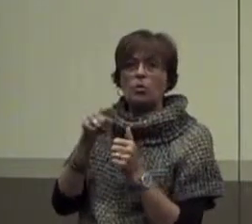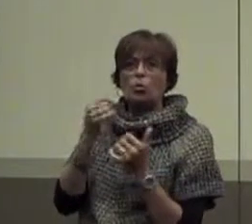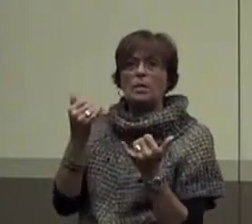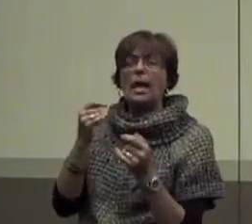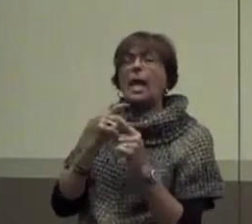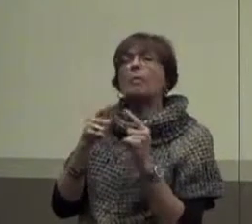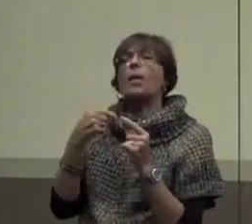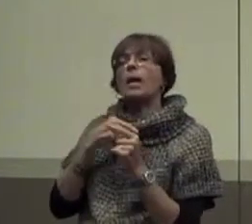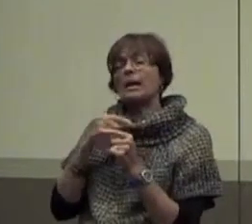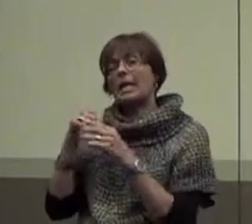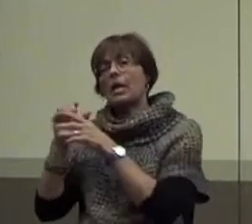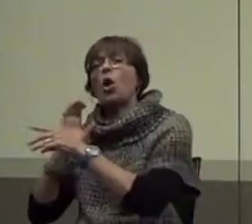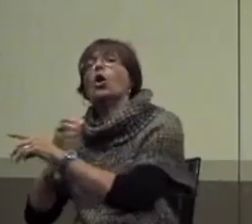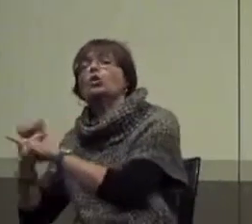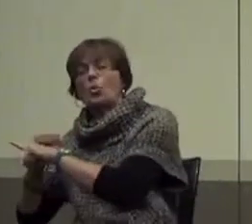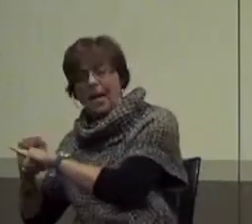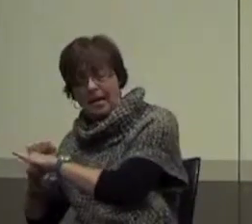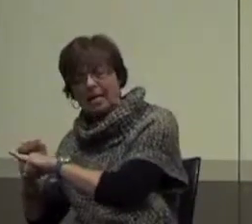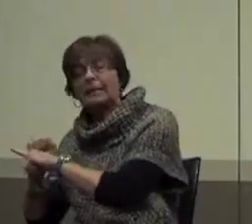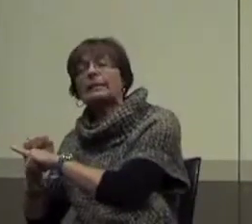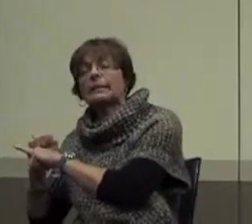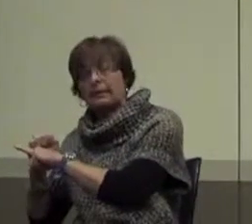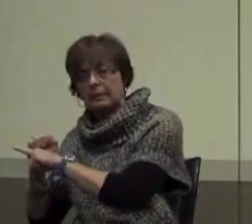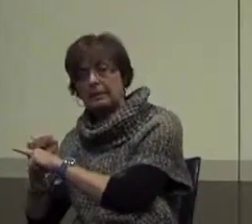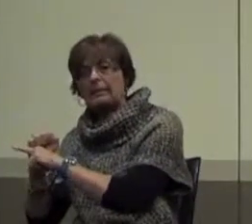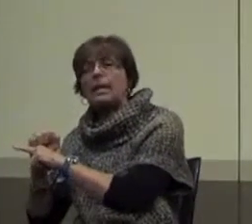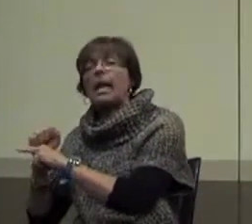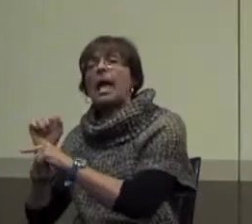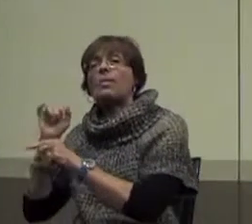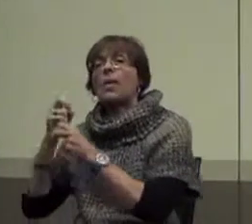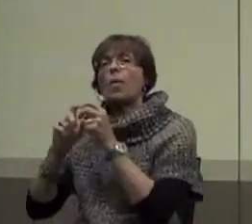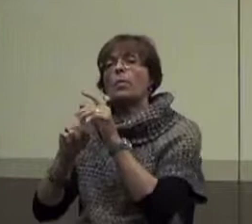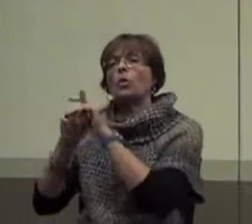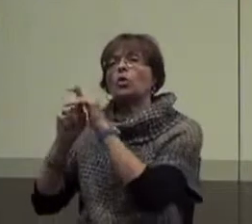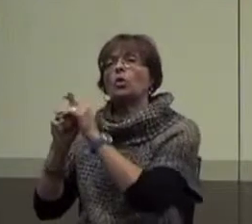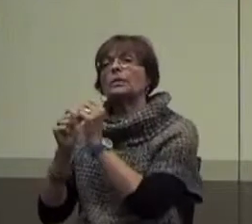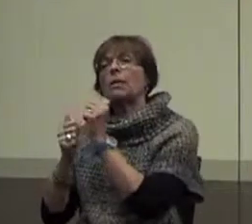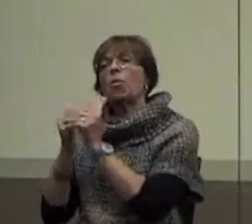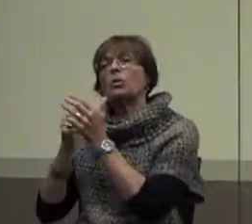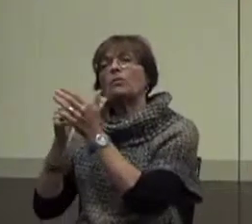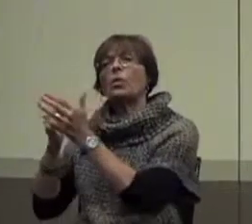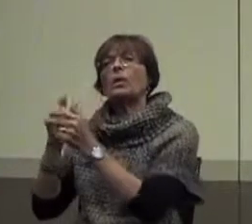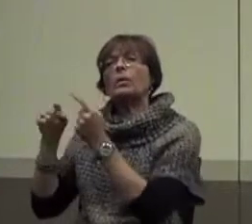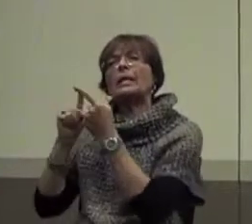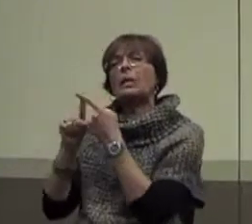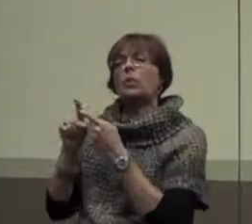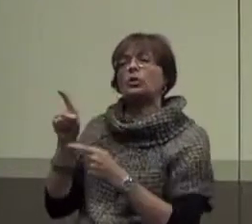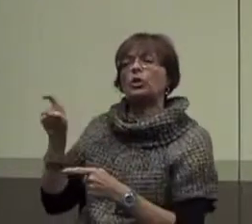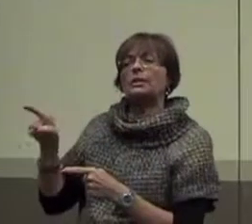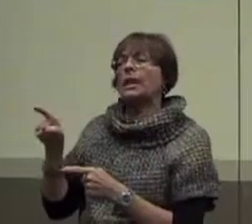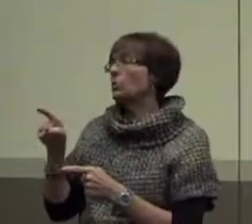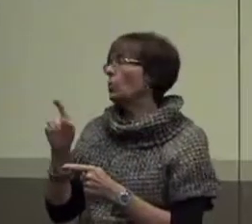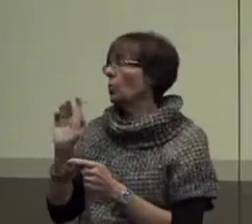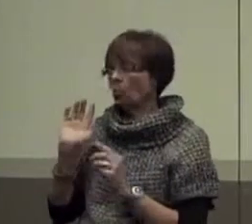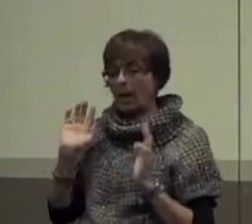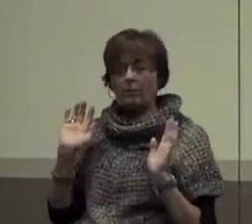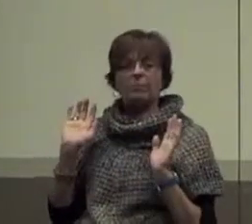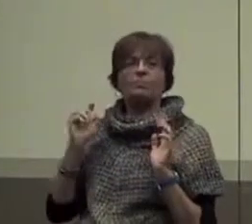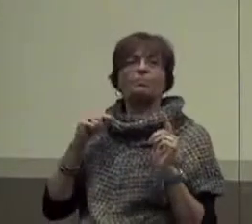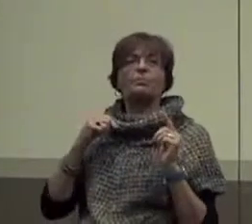but we do in our trainings. And this problem occurs most frequently when Morgan is asked, oh, sorry, where are we?